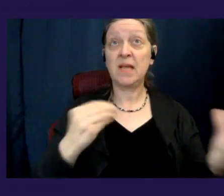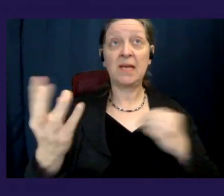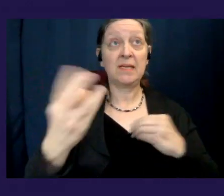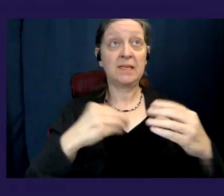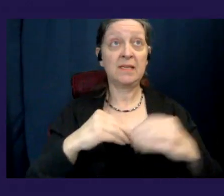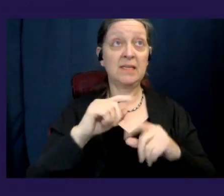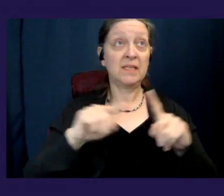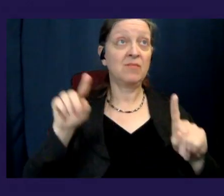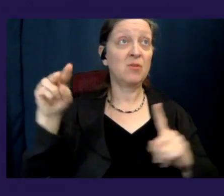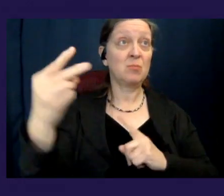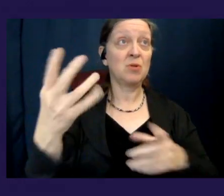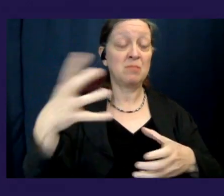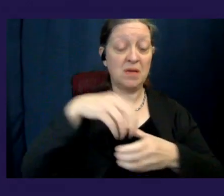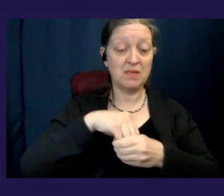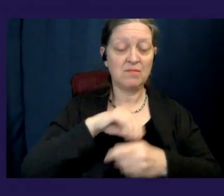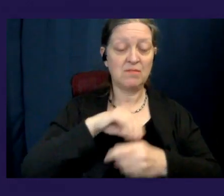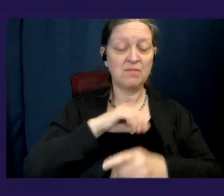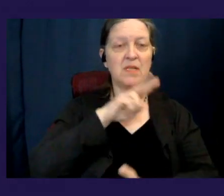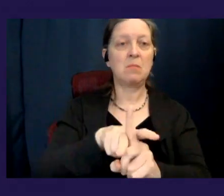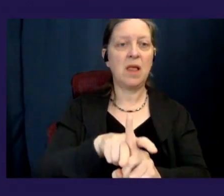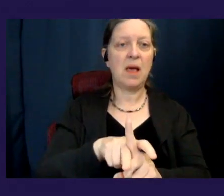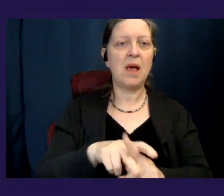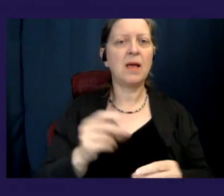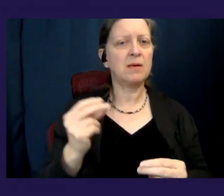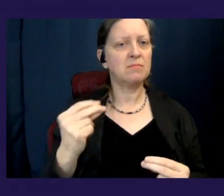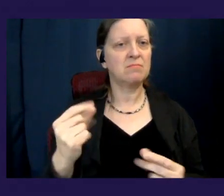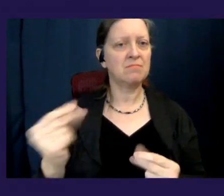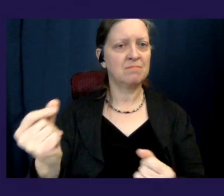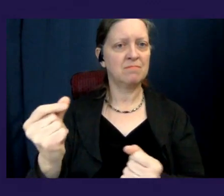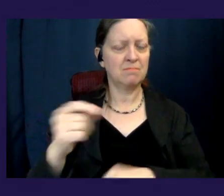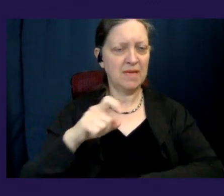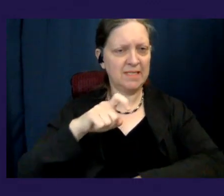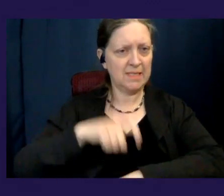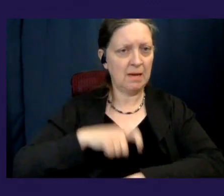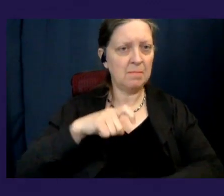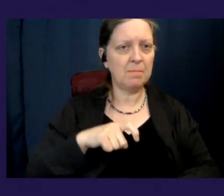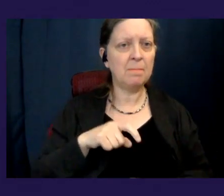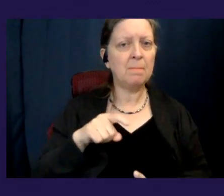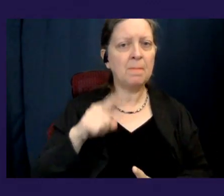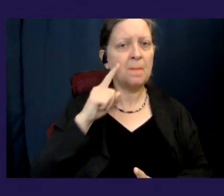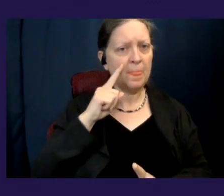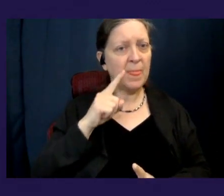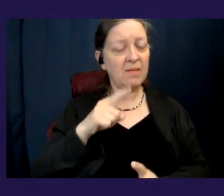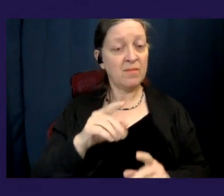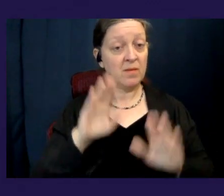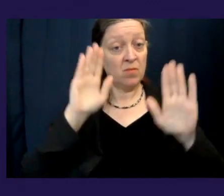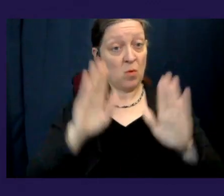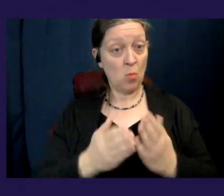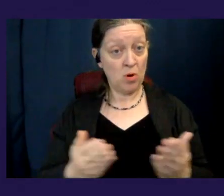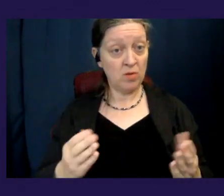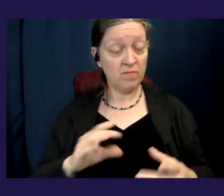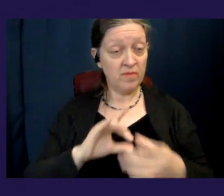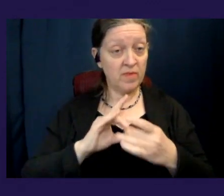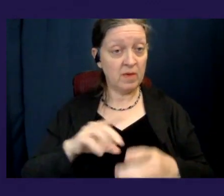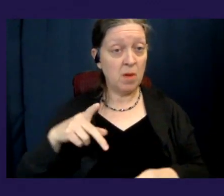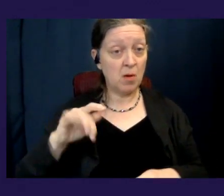done, and I think that the wonderful thing about doing that, and the wonderful thing about public health, is that generally speaking,